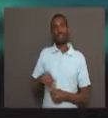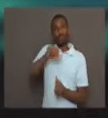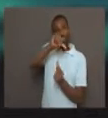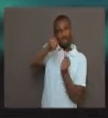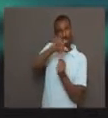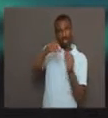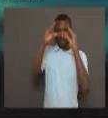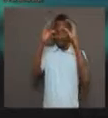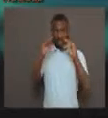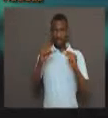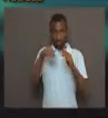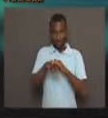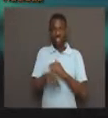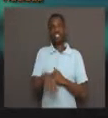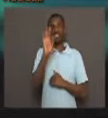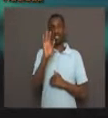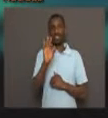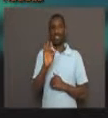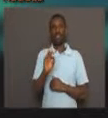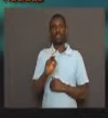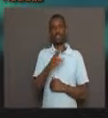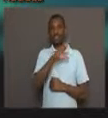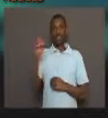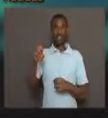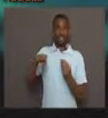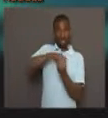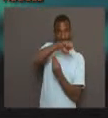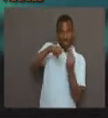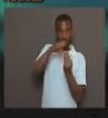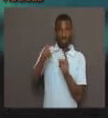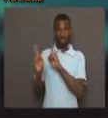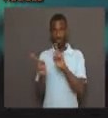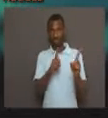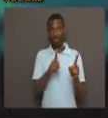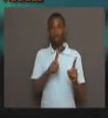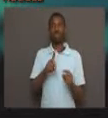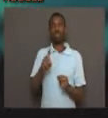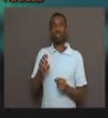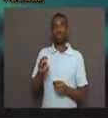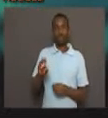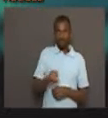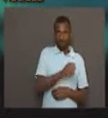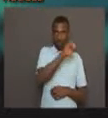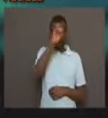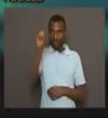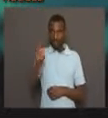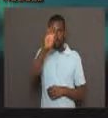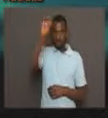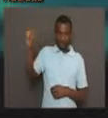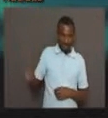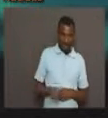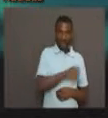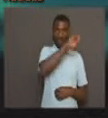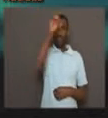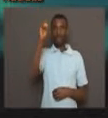atom's structure, and that electrons orbit the nucleus along